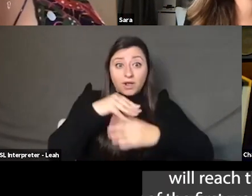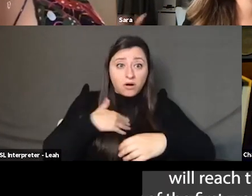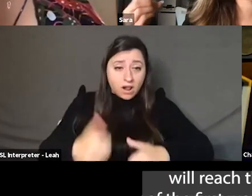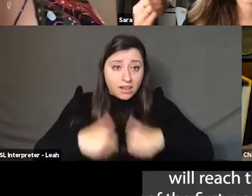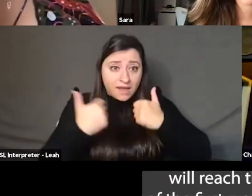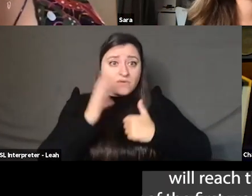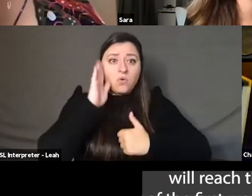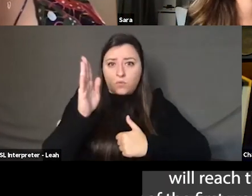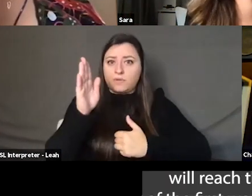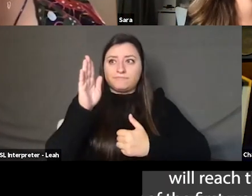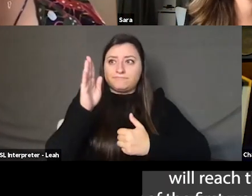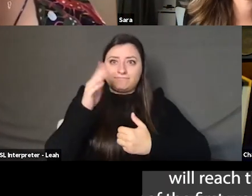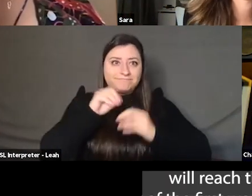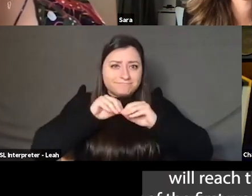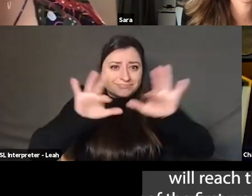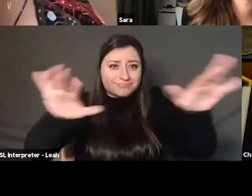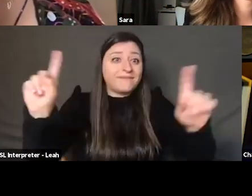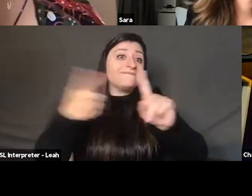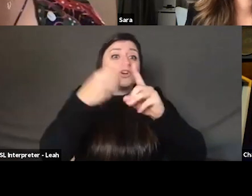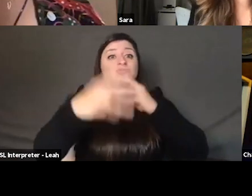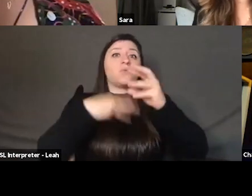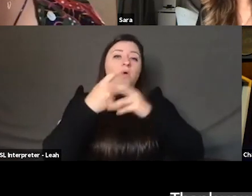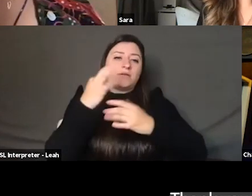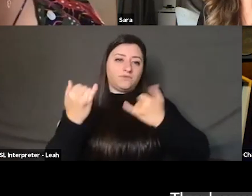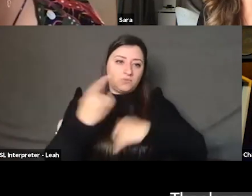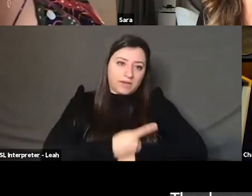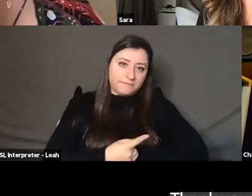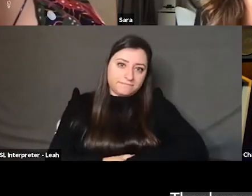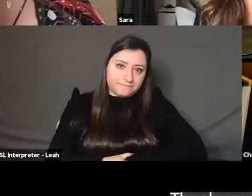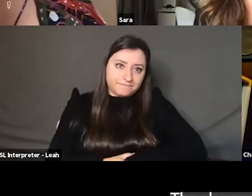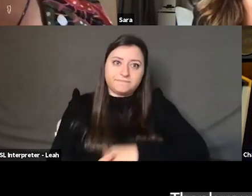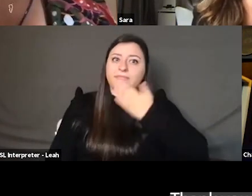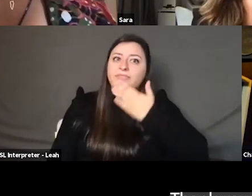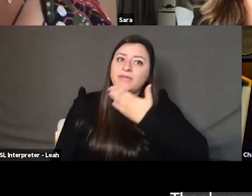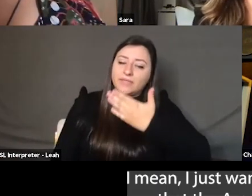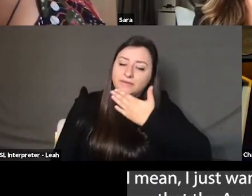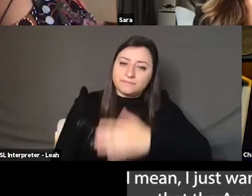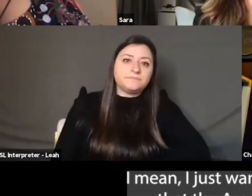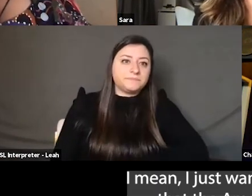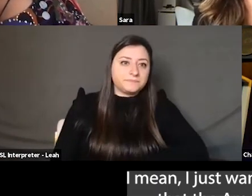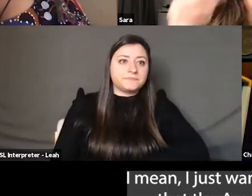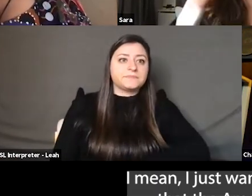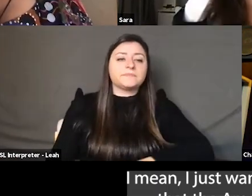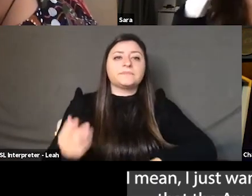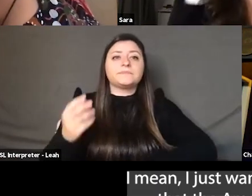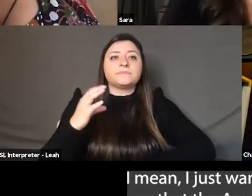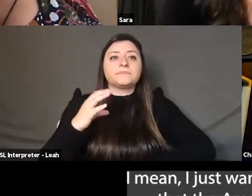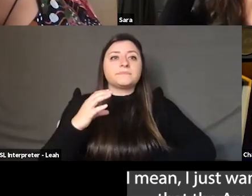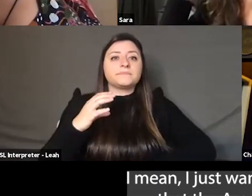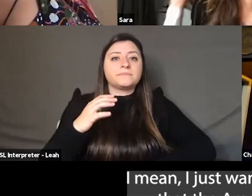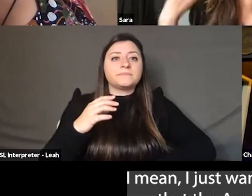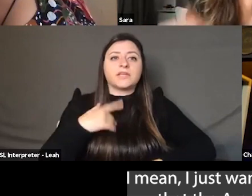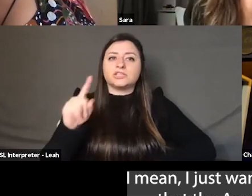will reach the ranks of the first world of today. Thank you. Amen for that. I mean, I just